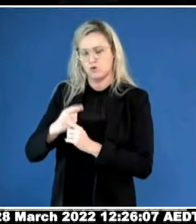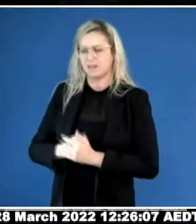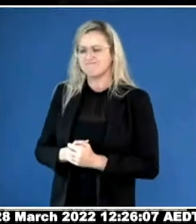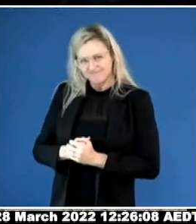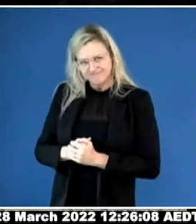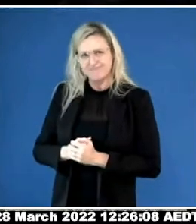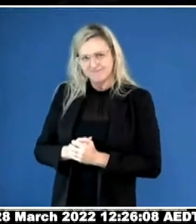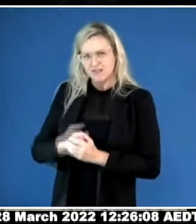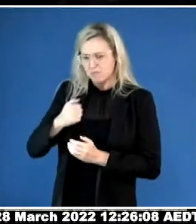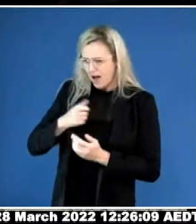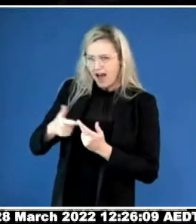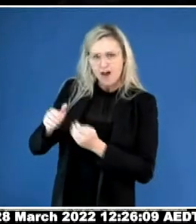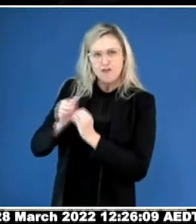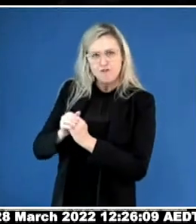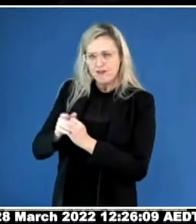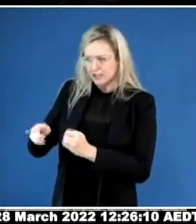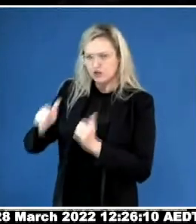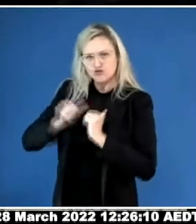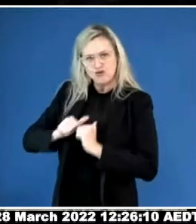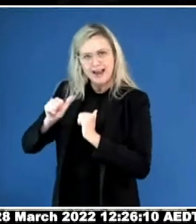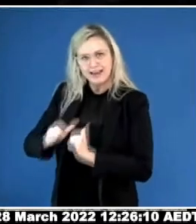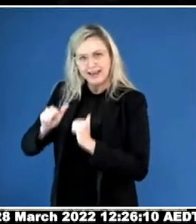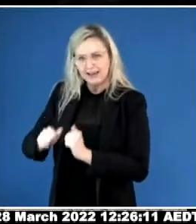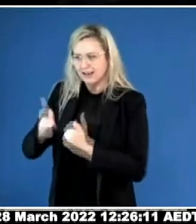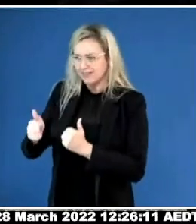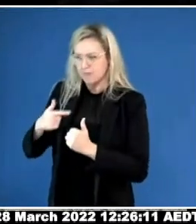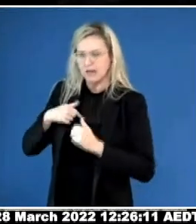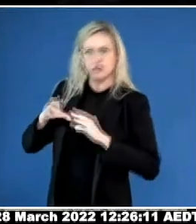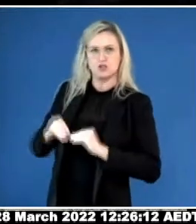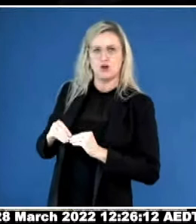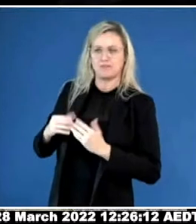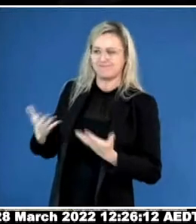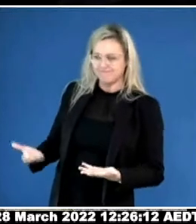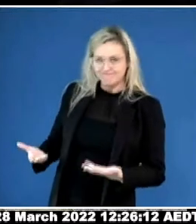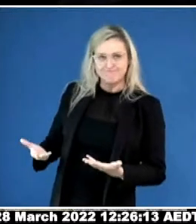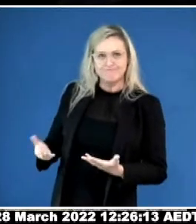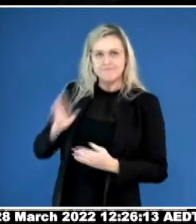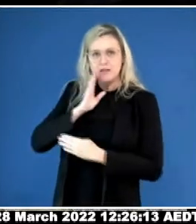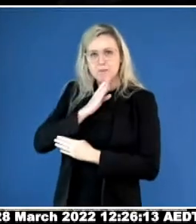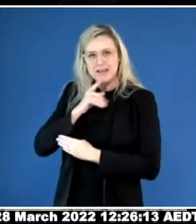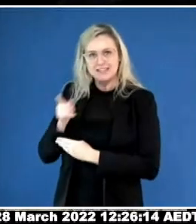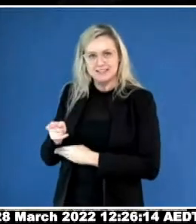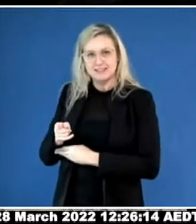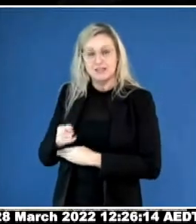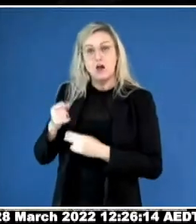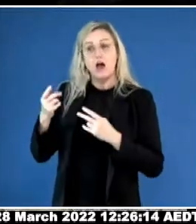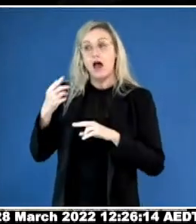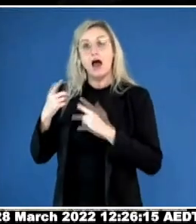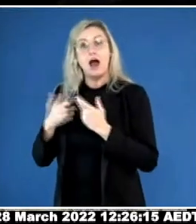Unfortunately, when para athletes retire compared to able body athletes, we don't have a lot of wellbeing and follow-up support once leaving